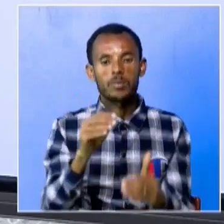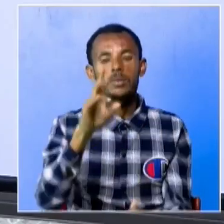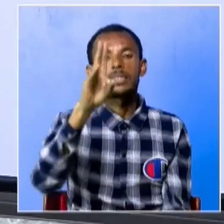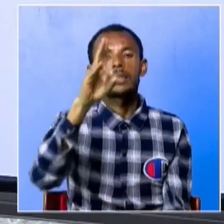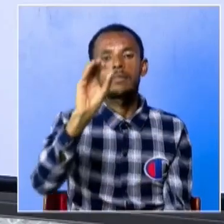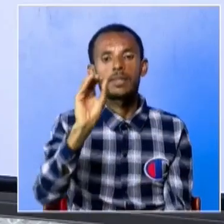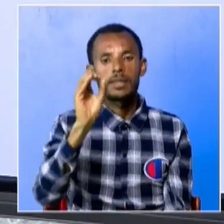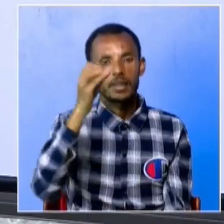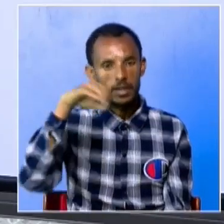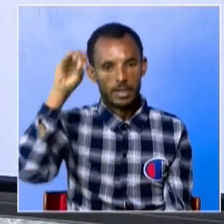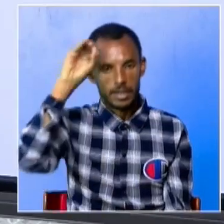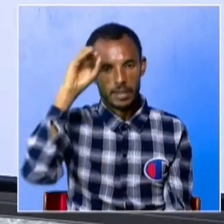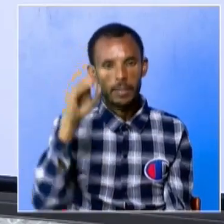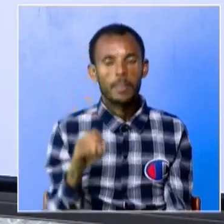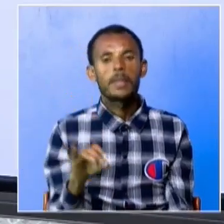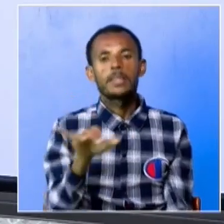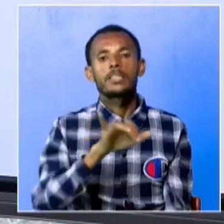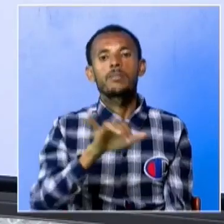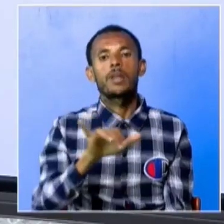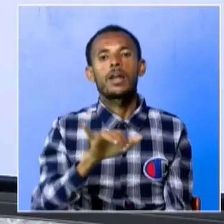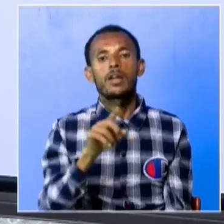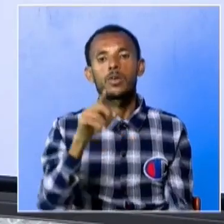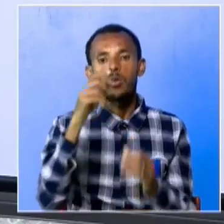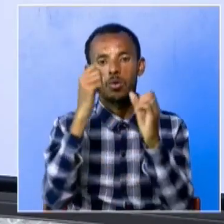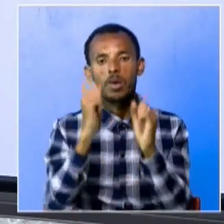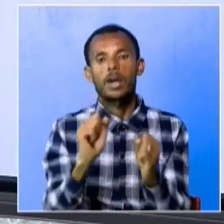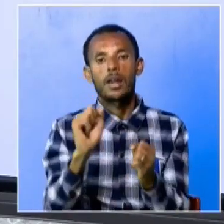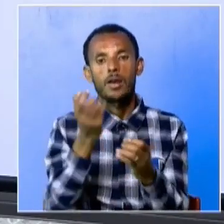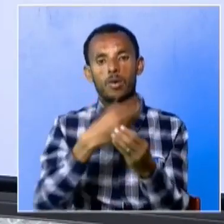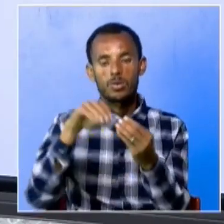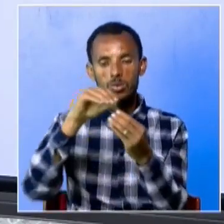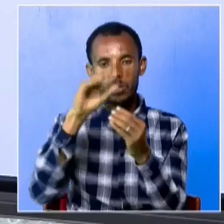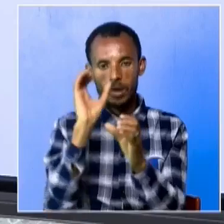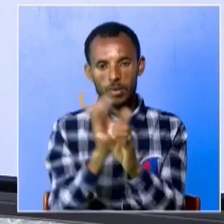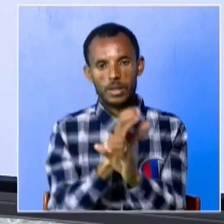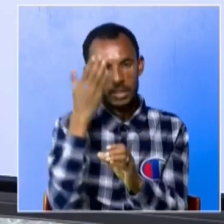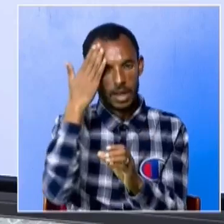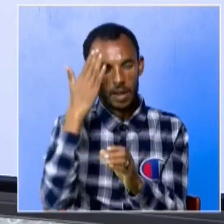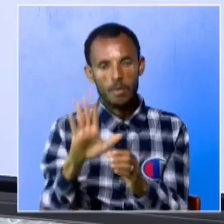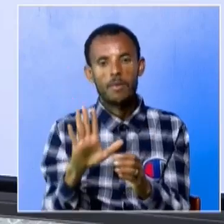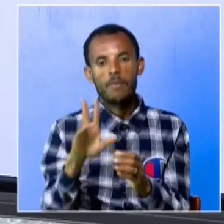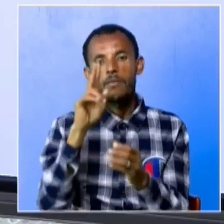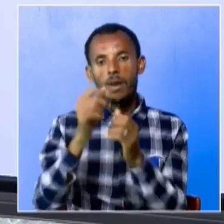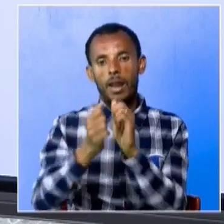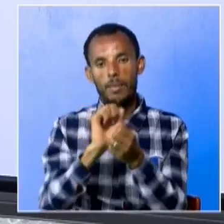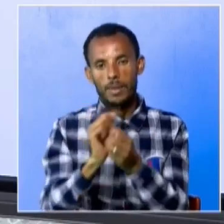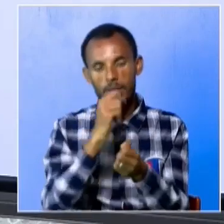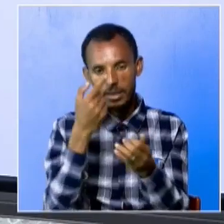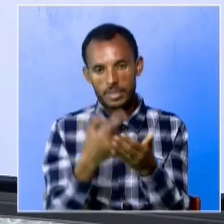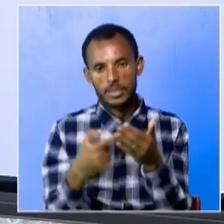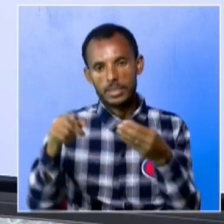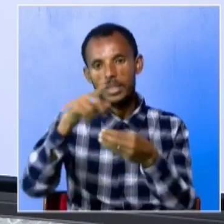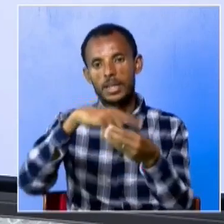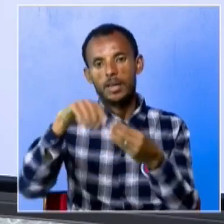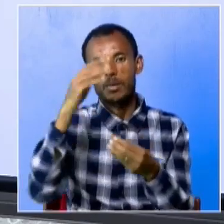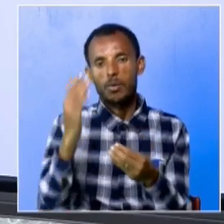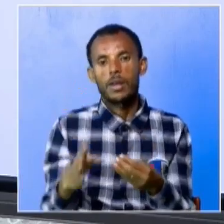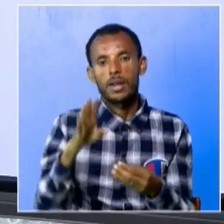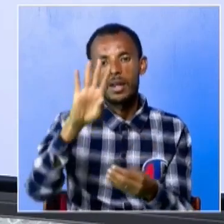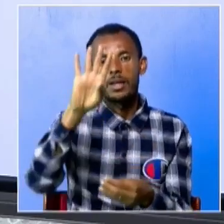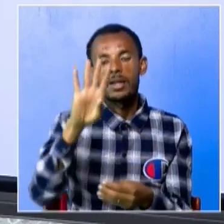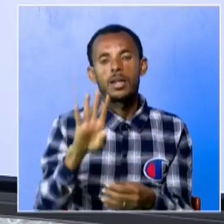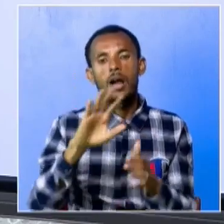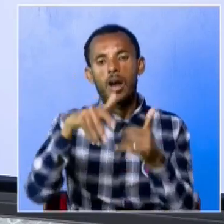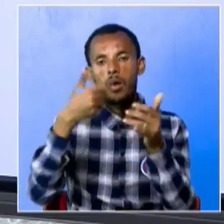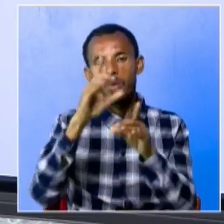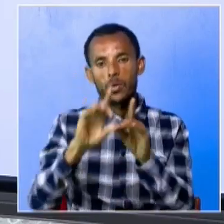right? Similarly, you can also calculate the unknown variable in this cyclic quadrilateral. So